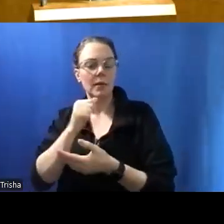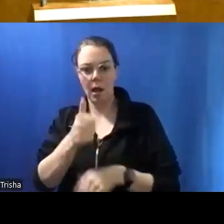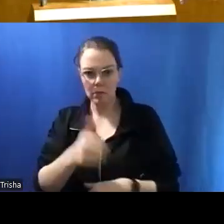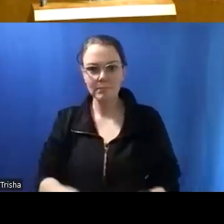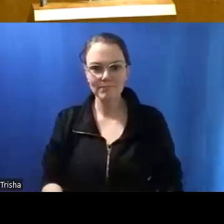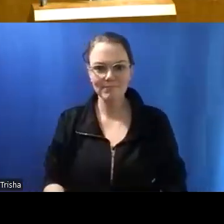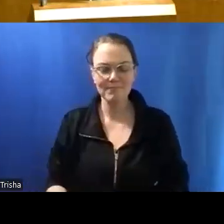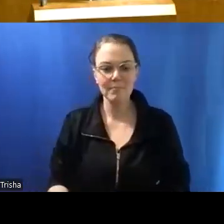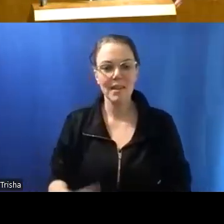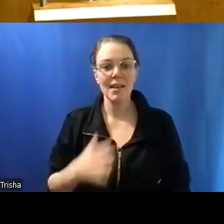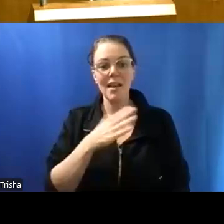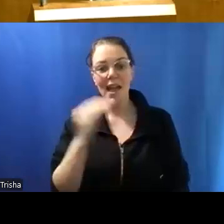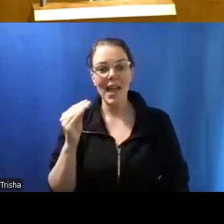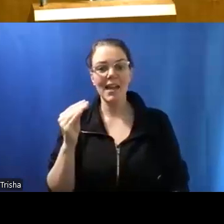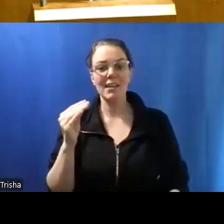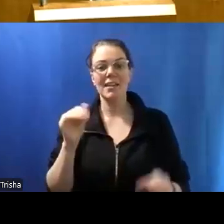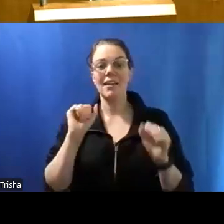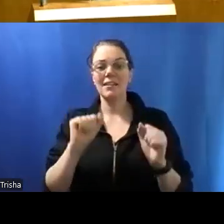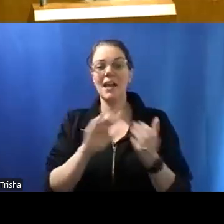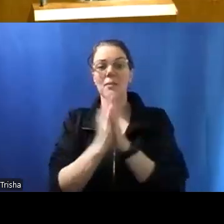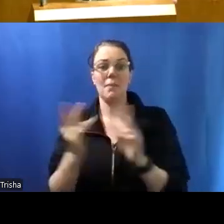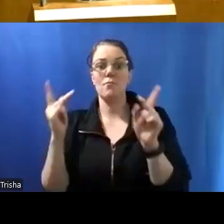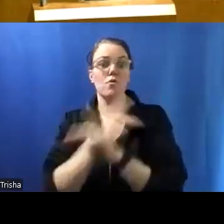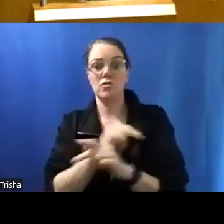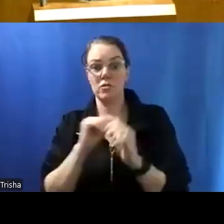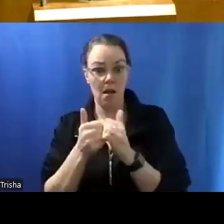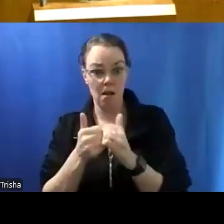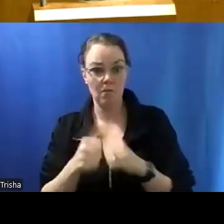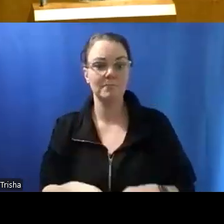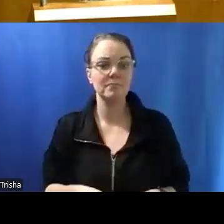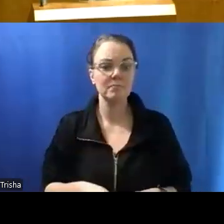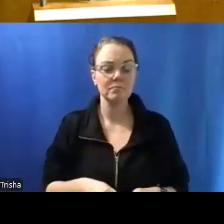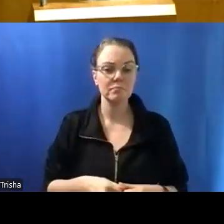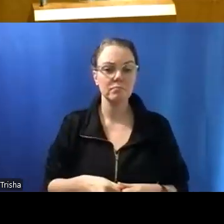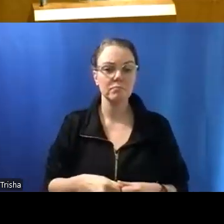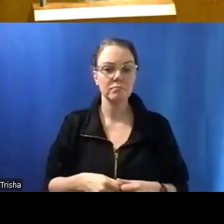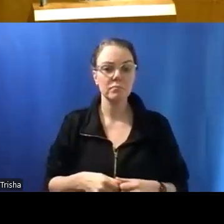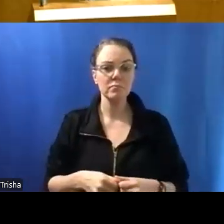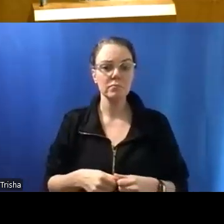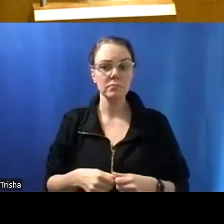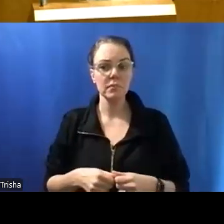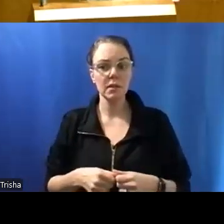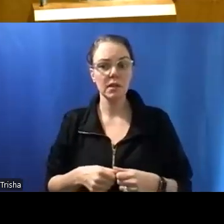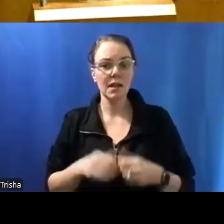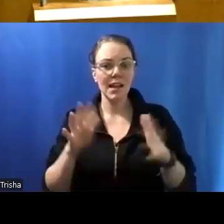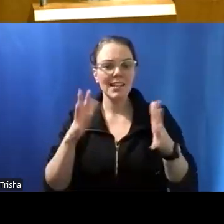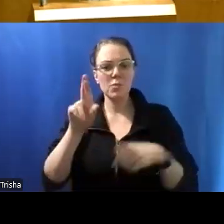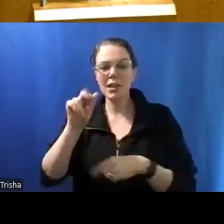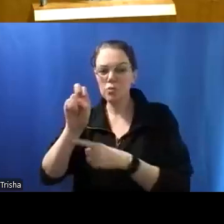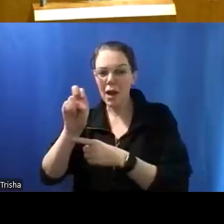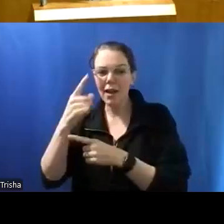pile on about what makes things even harder, it's pretty rare for